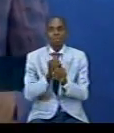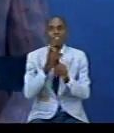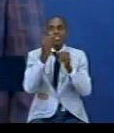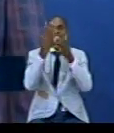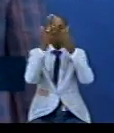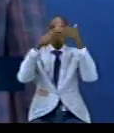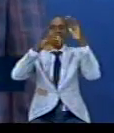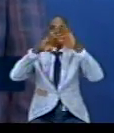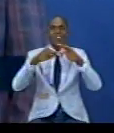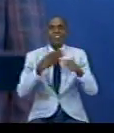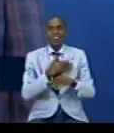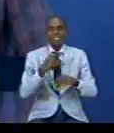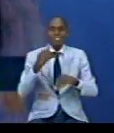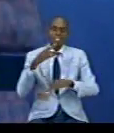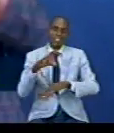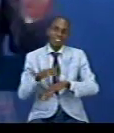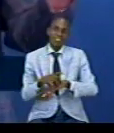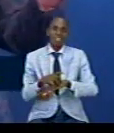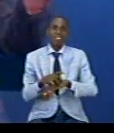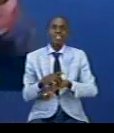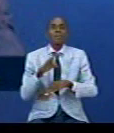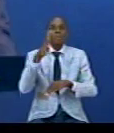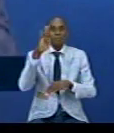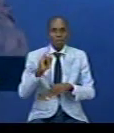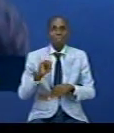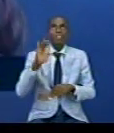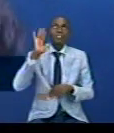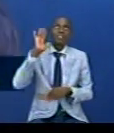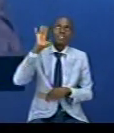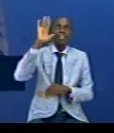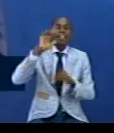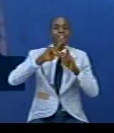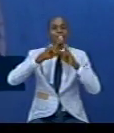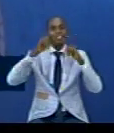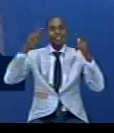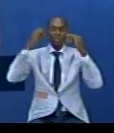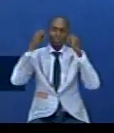and the earth by thy great power.